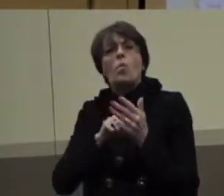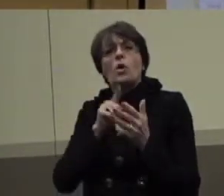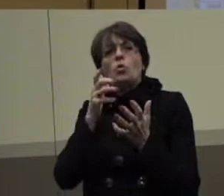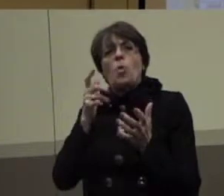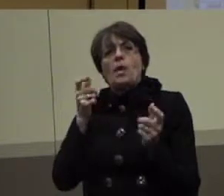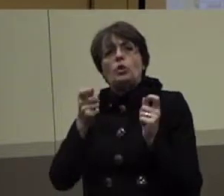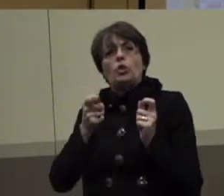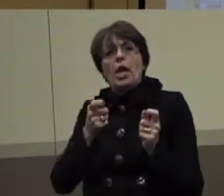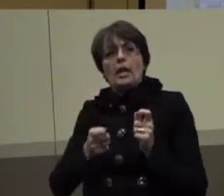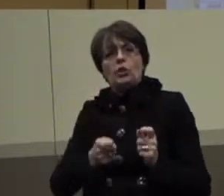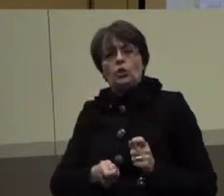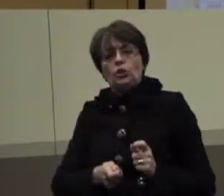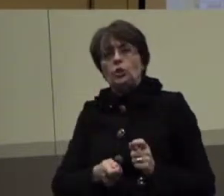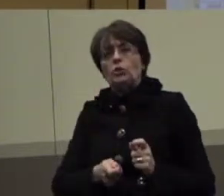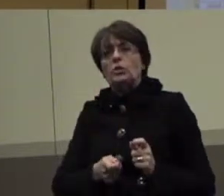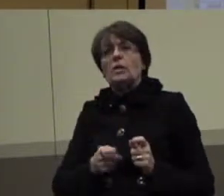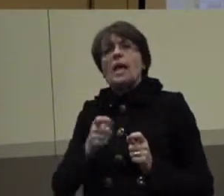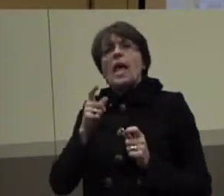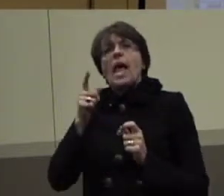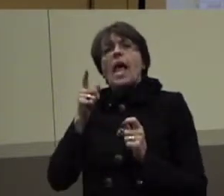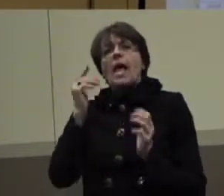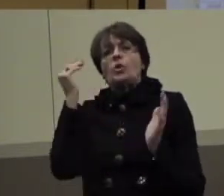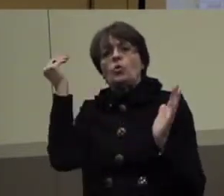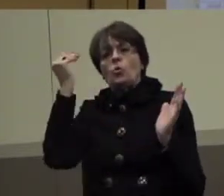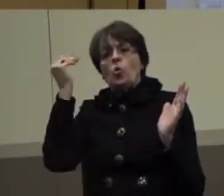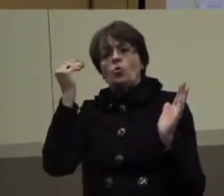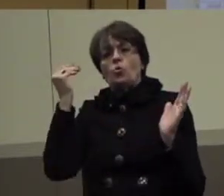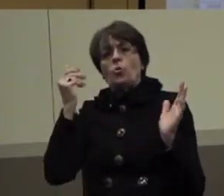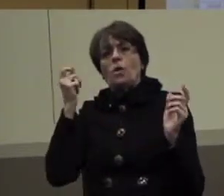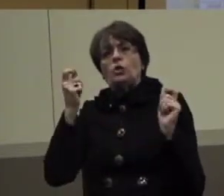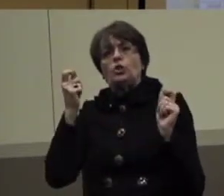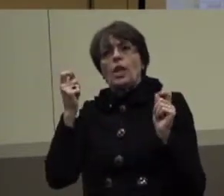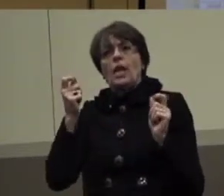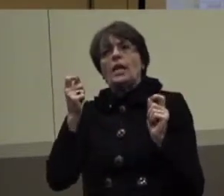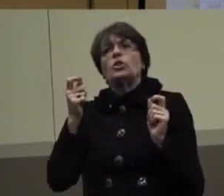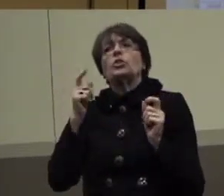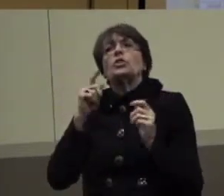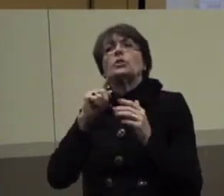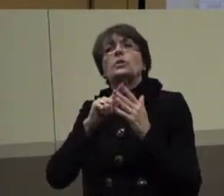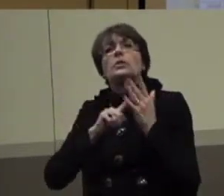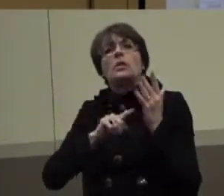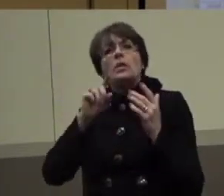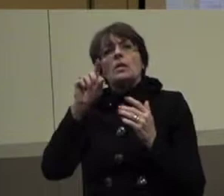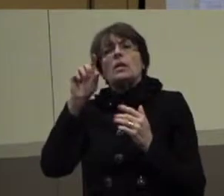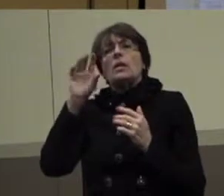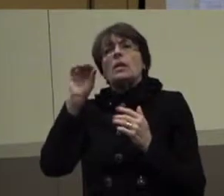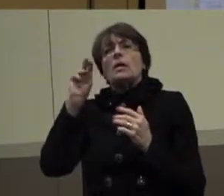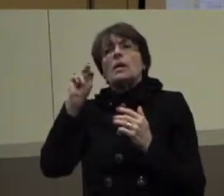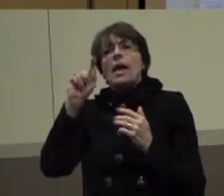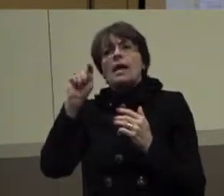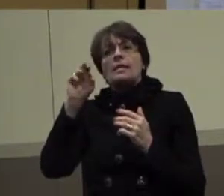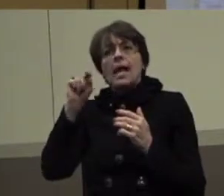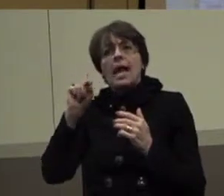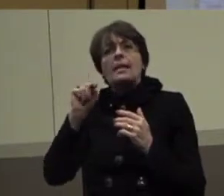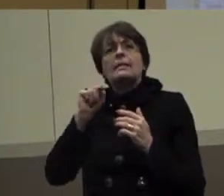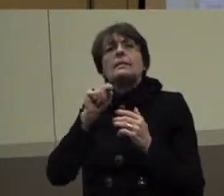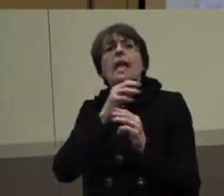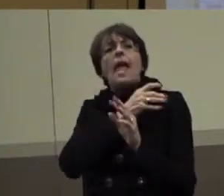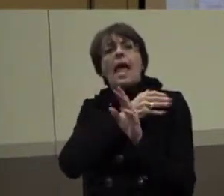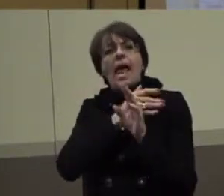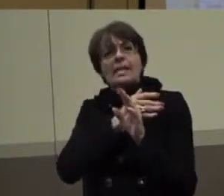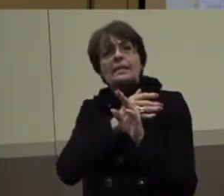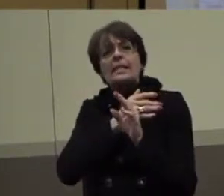change this to. And you go through and you change all the context, all the antecedents, the behavior. Well, I'll come back to behavior,